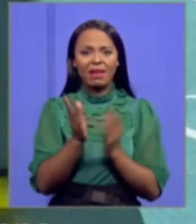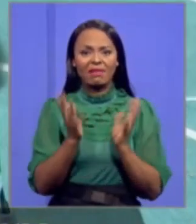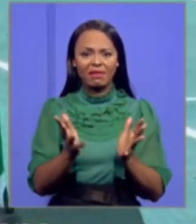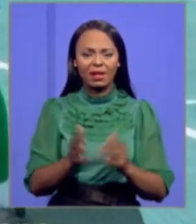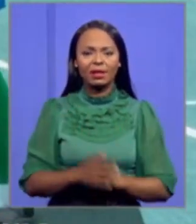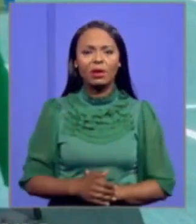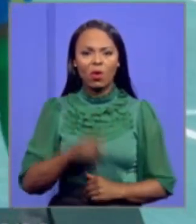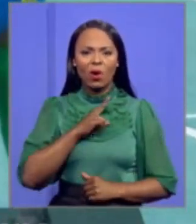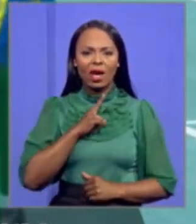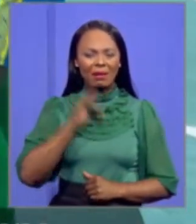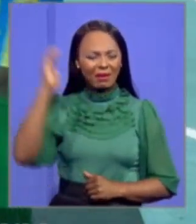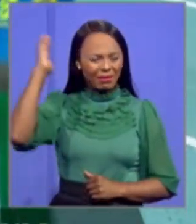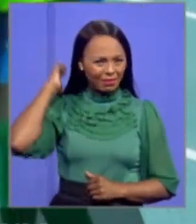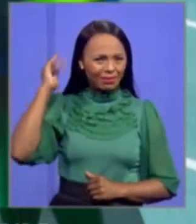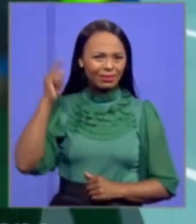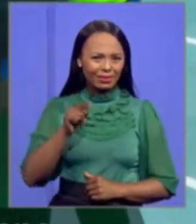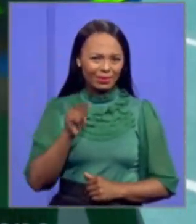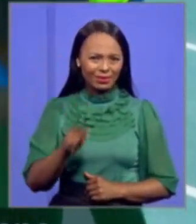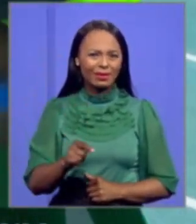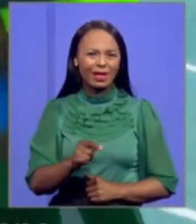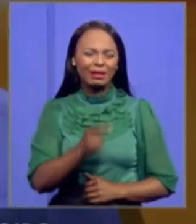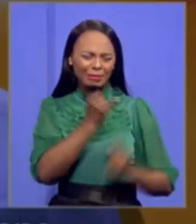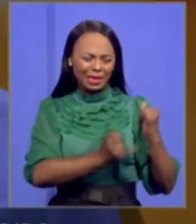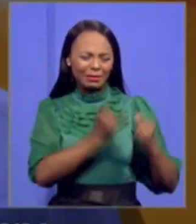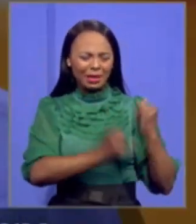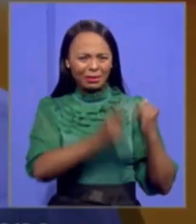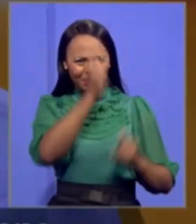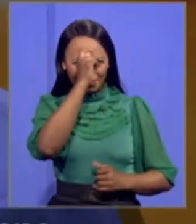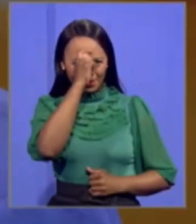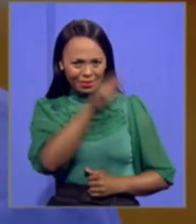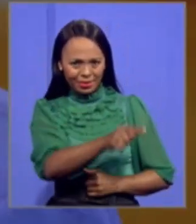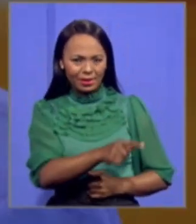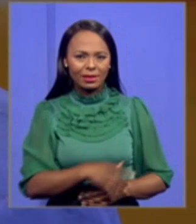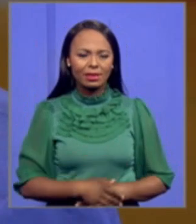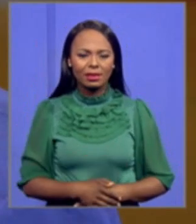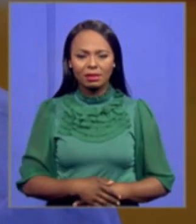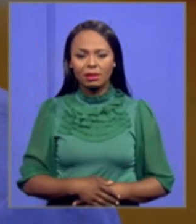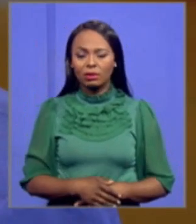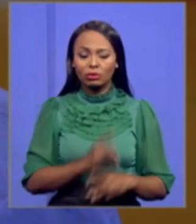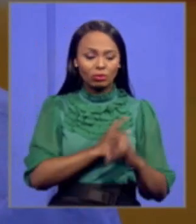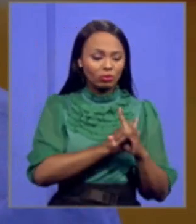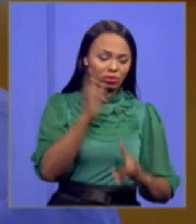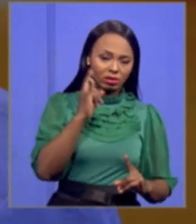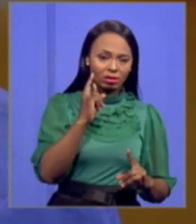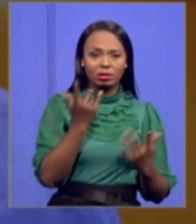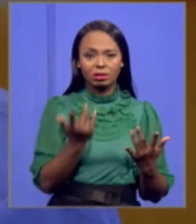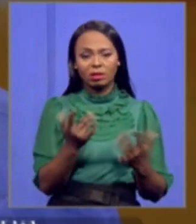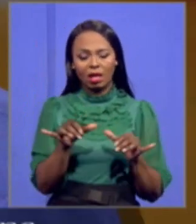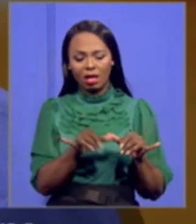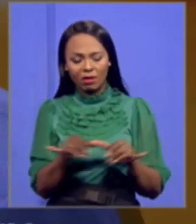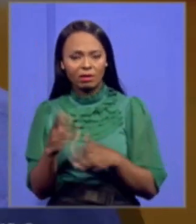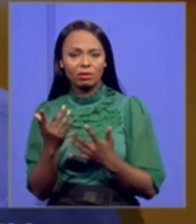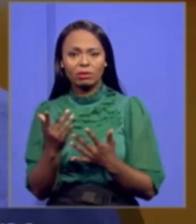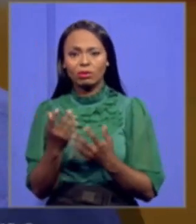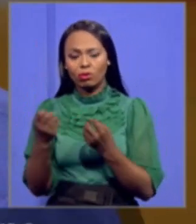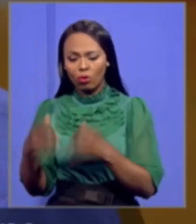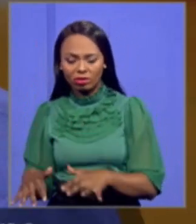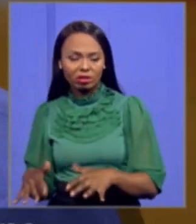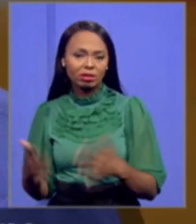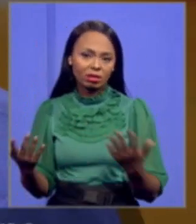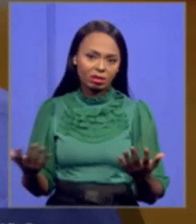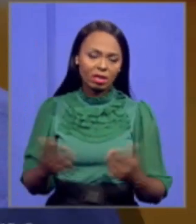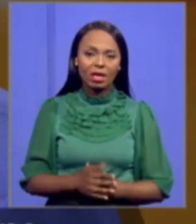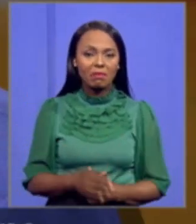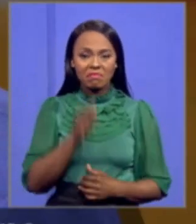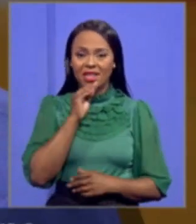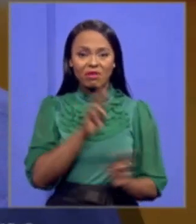Bafana. You lose with 11 and you win with 11. So again, we were not ready for